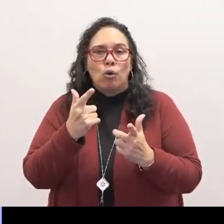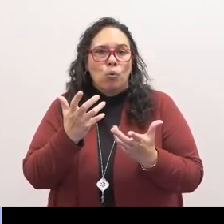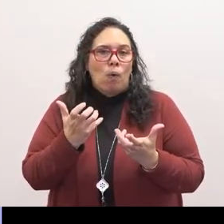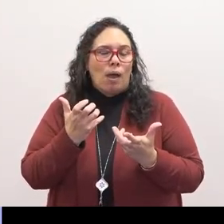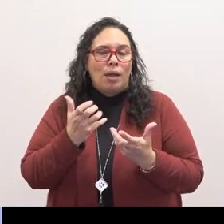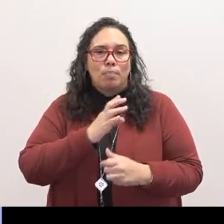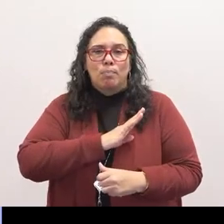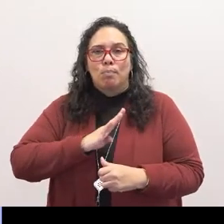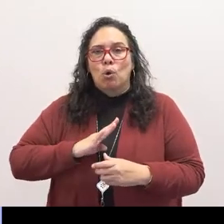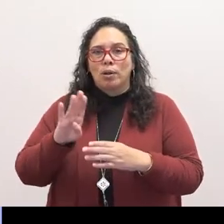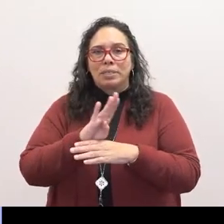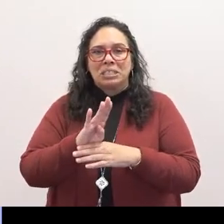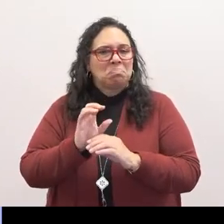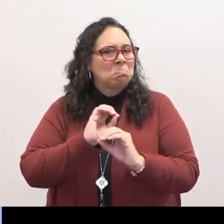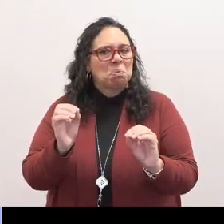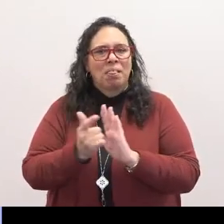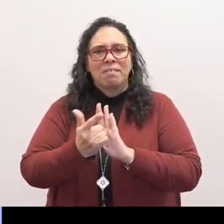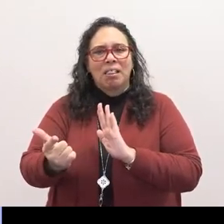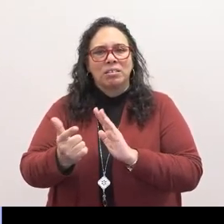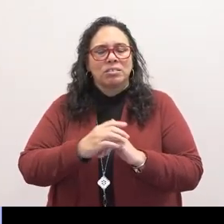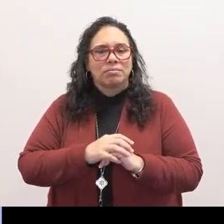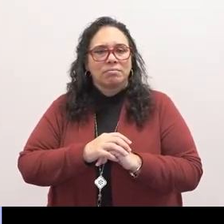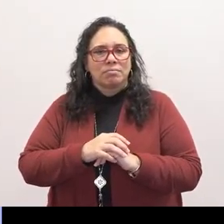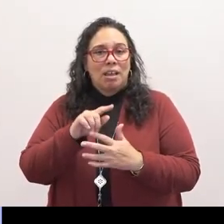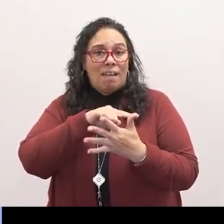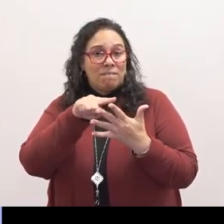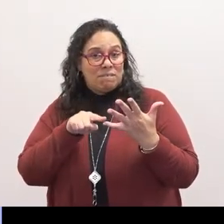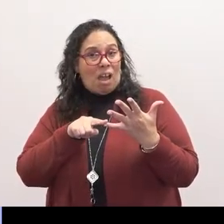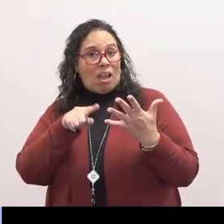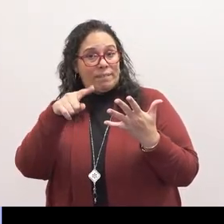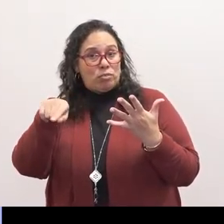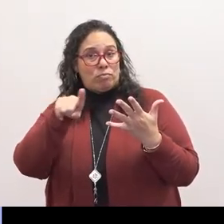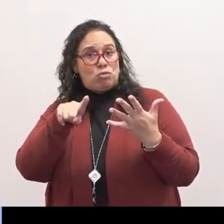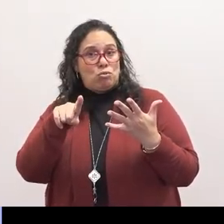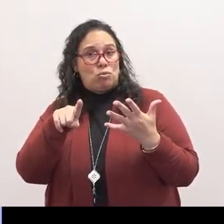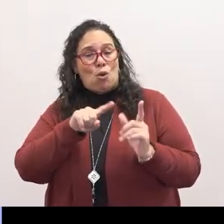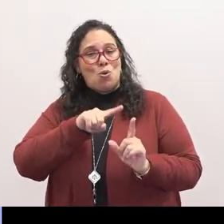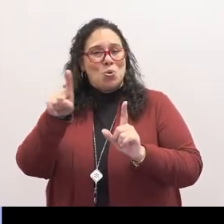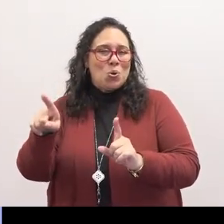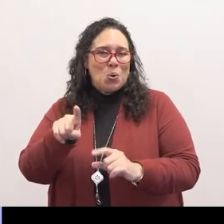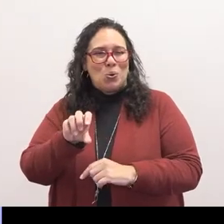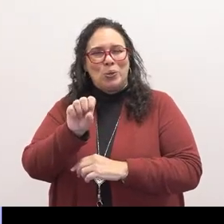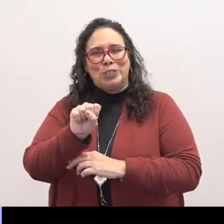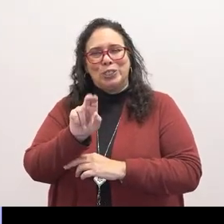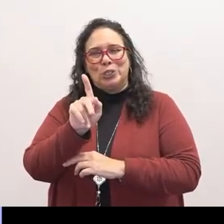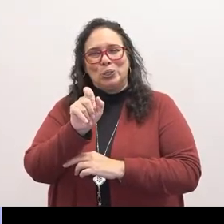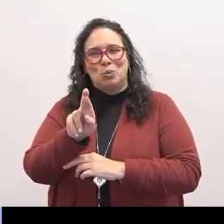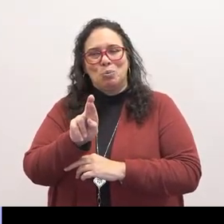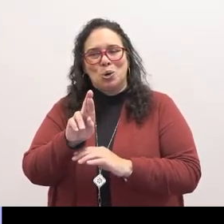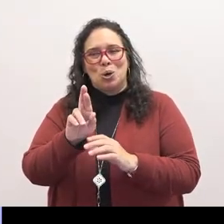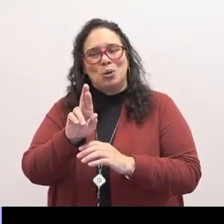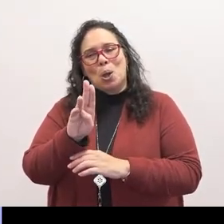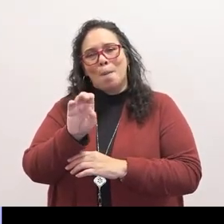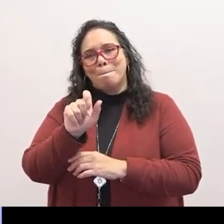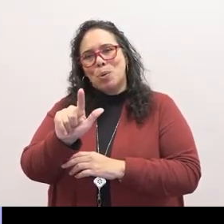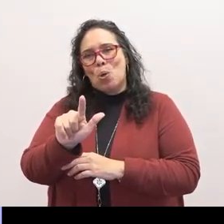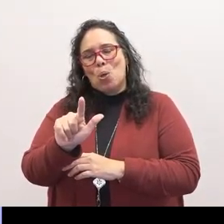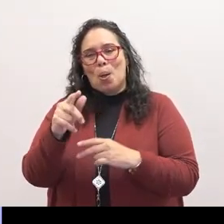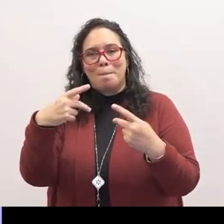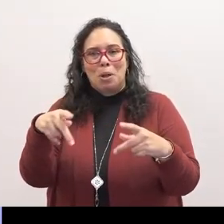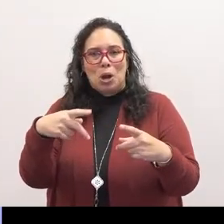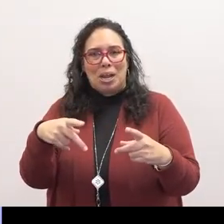business, no violation. You can have all five of you get together for a Super Bowl party a week from Sunday. As long as you